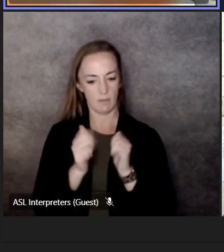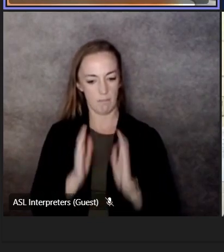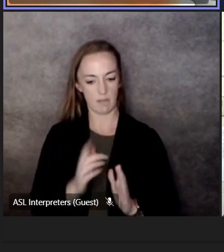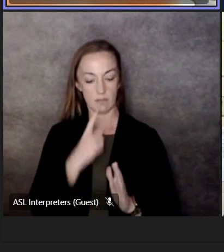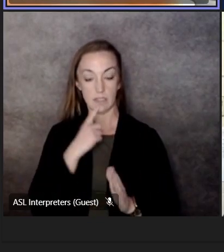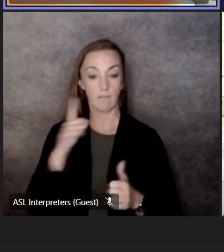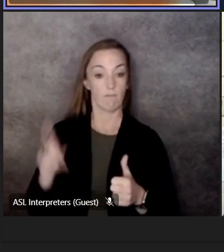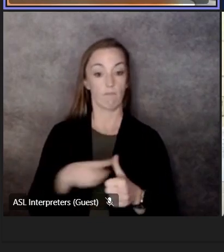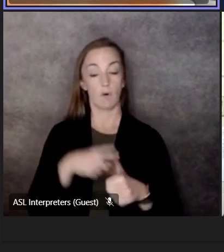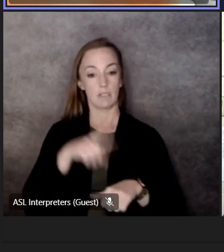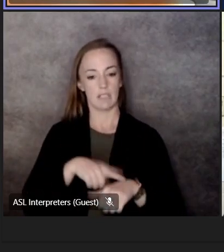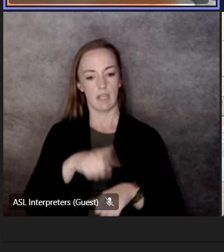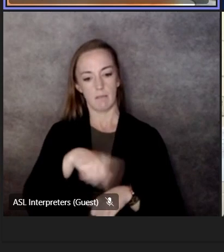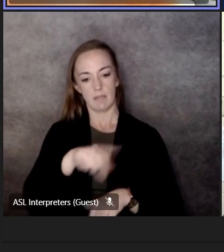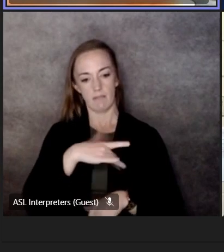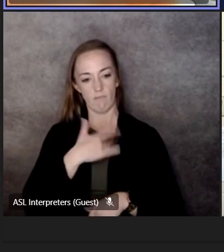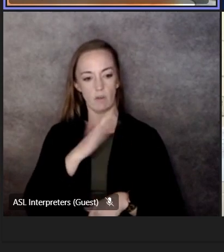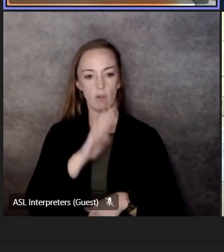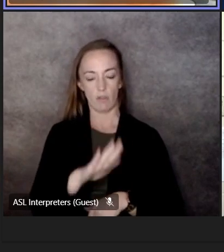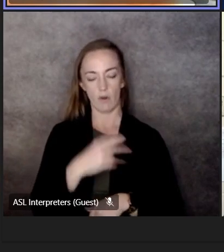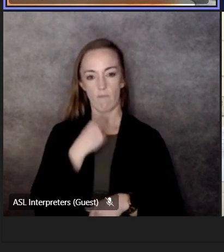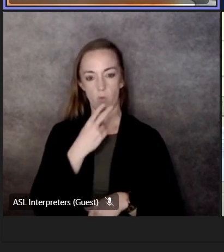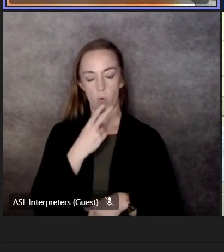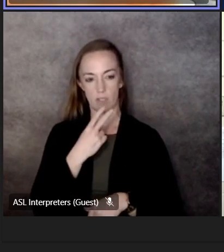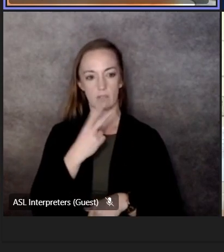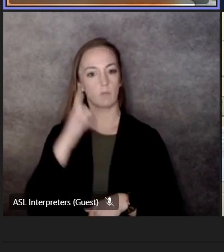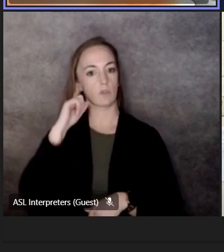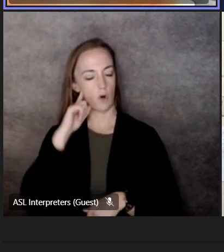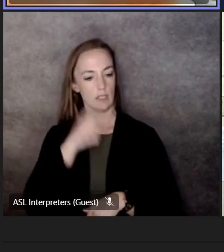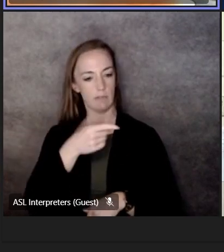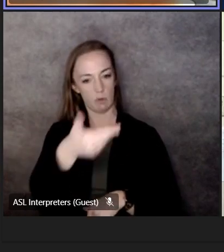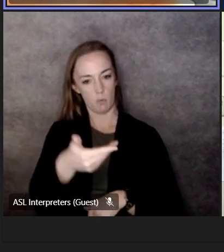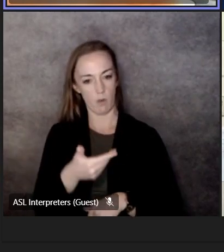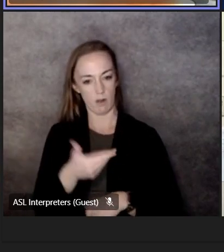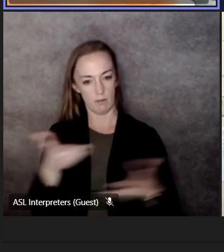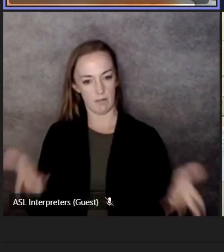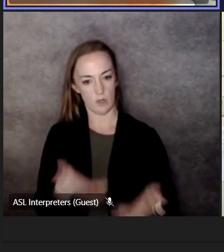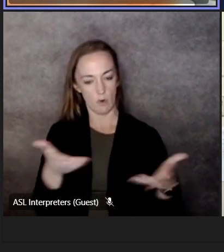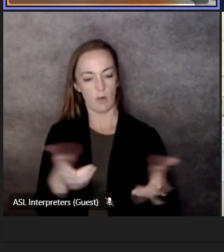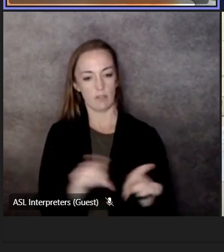they felt their voice was heard and that they were welcomed and encouraged as potential